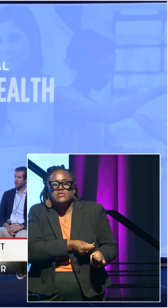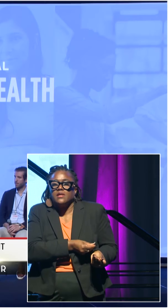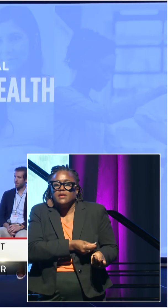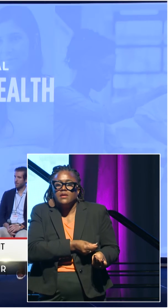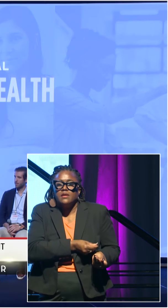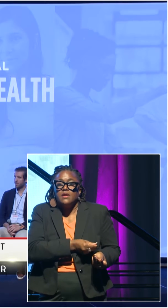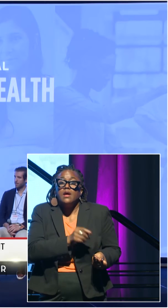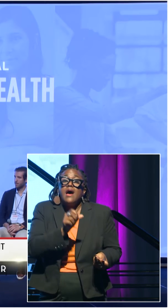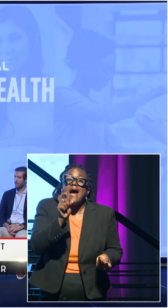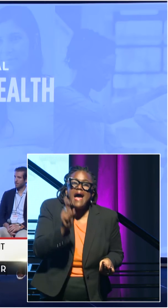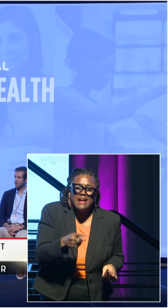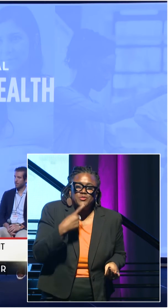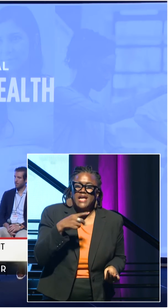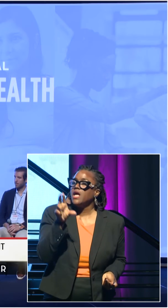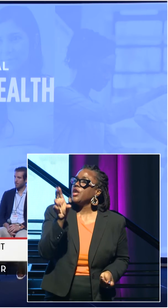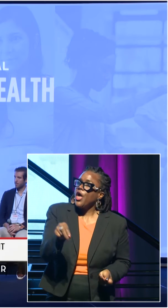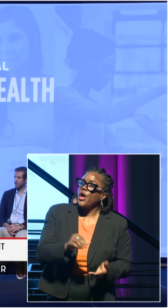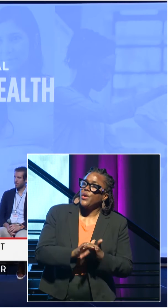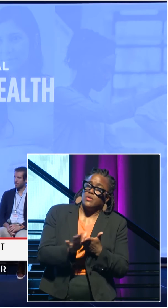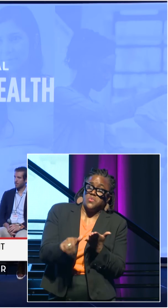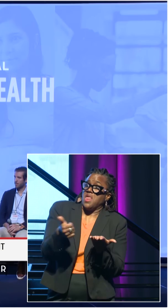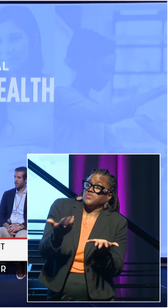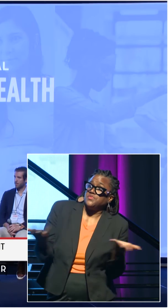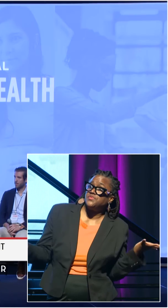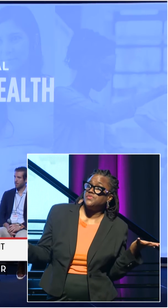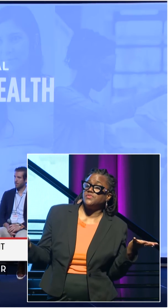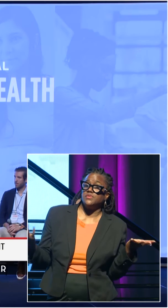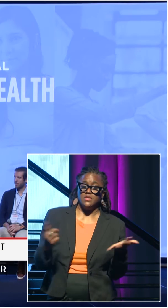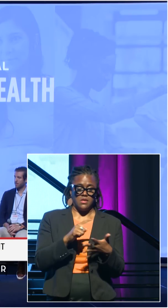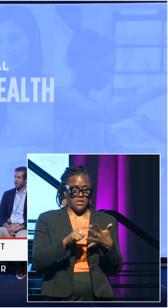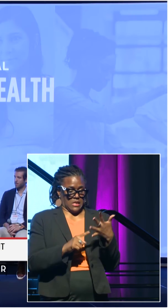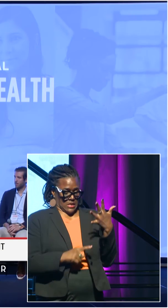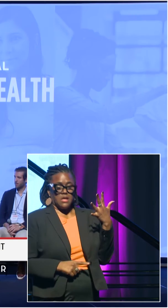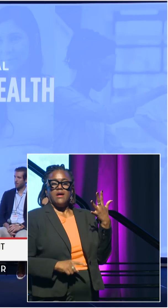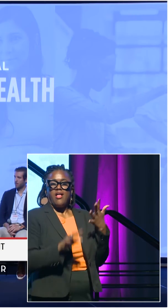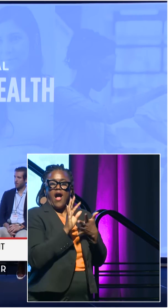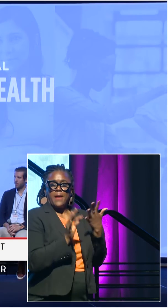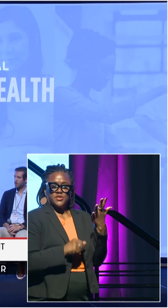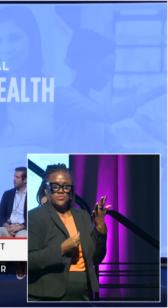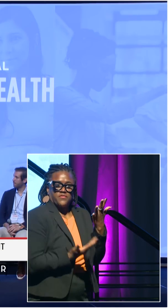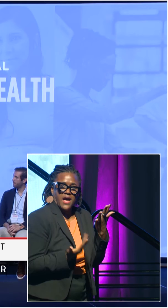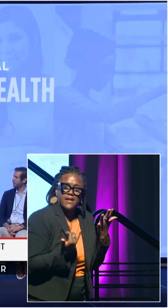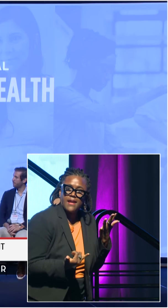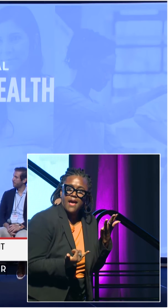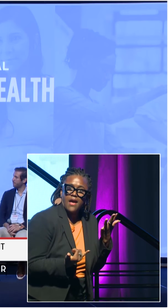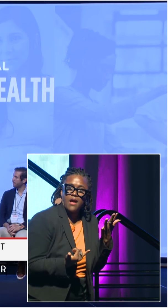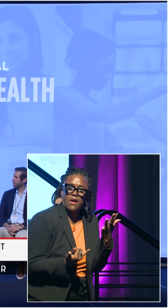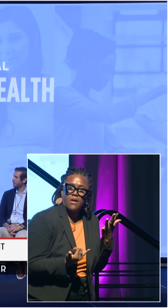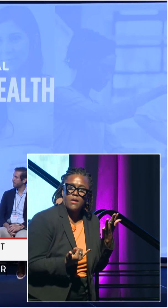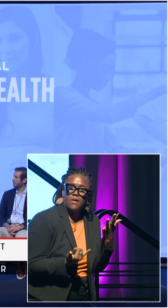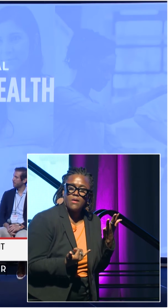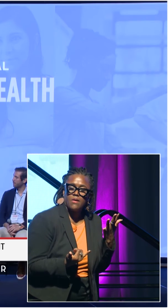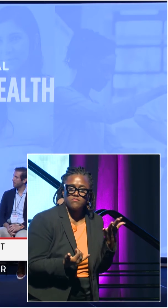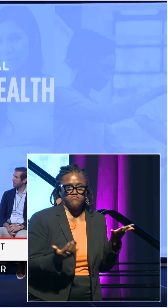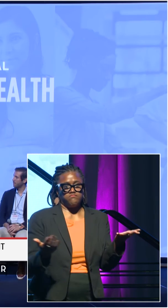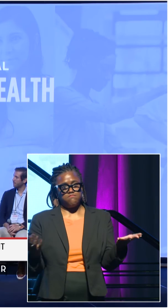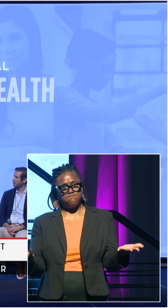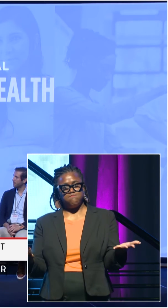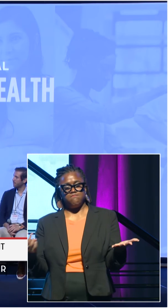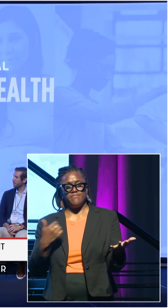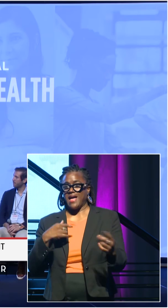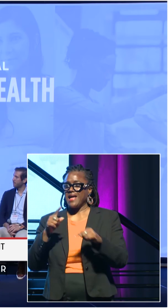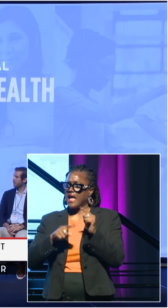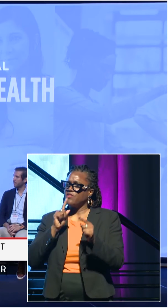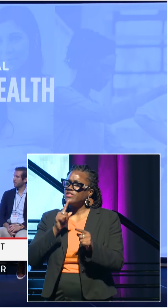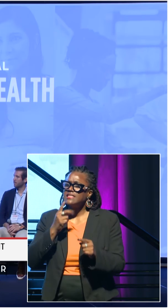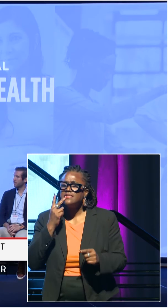say no for them to go to the next step in the script that they've been provided. And also, I can't really